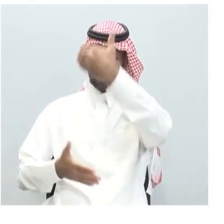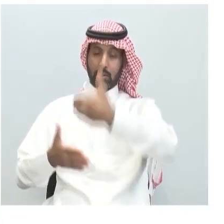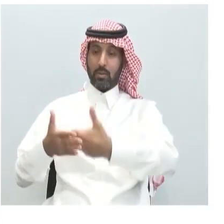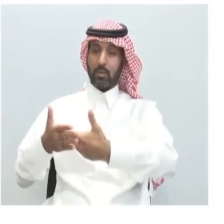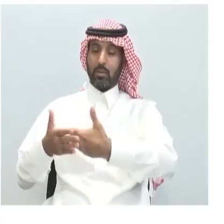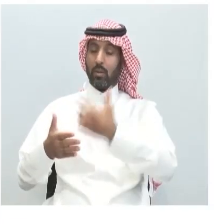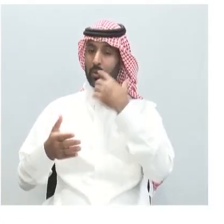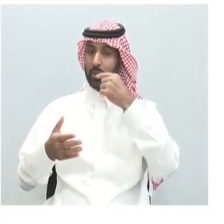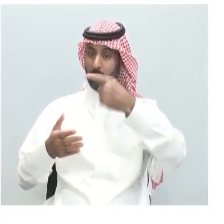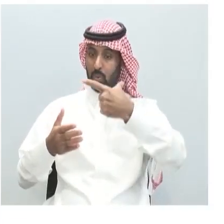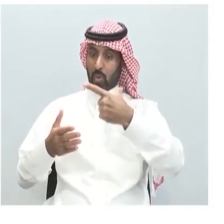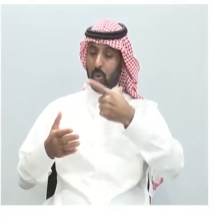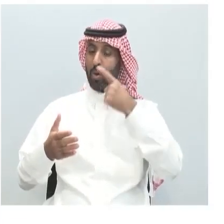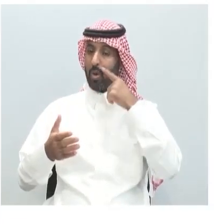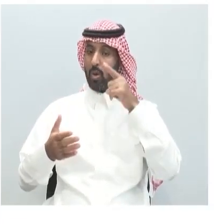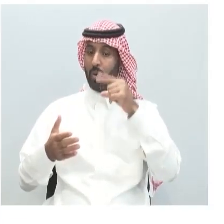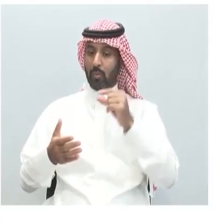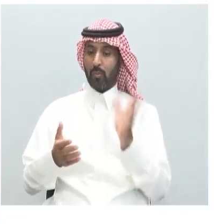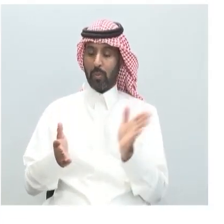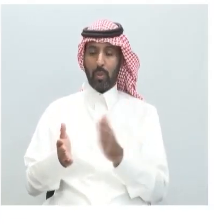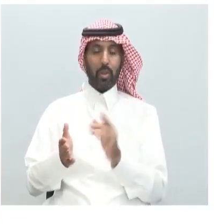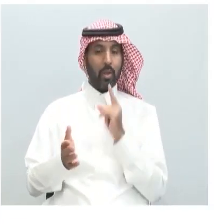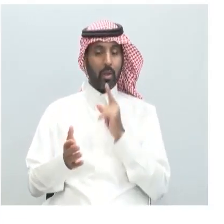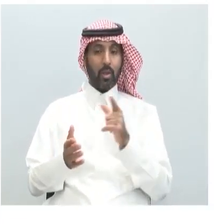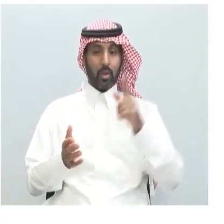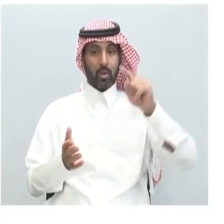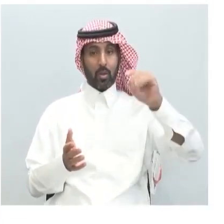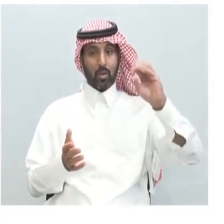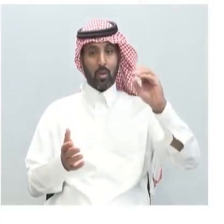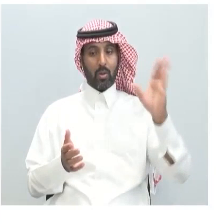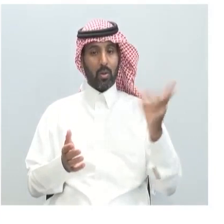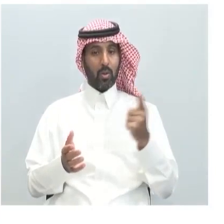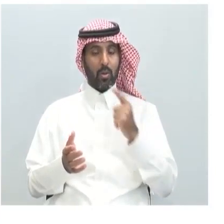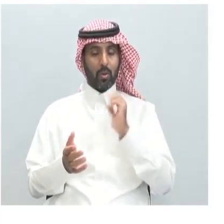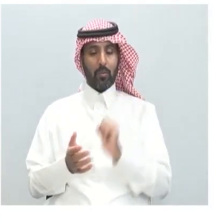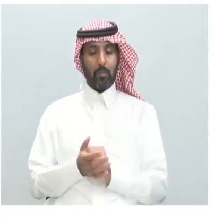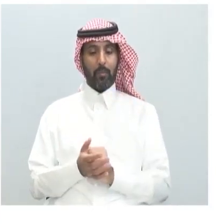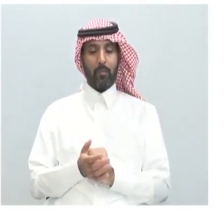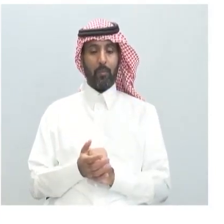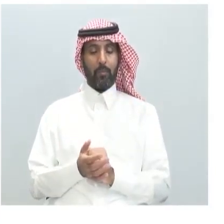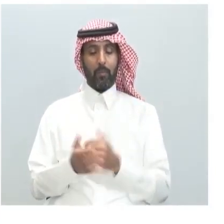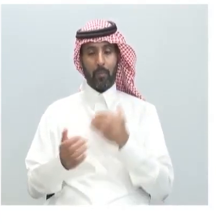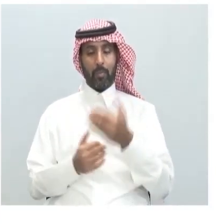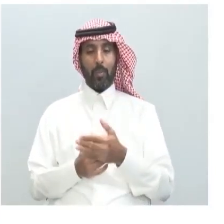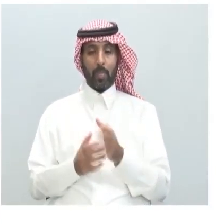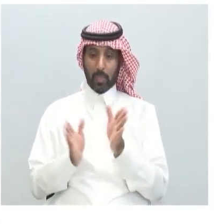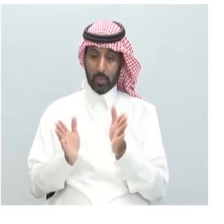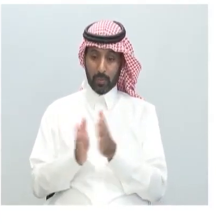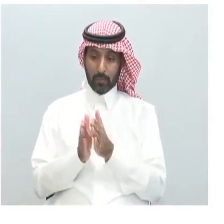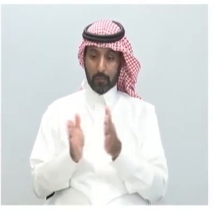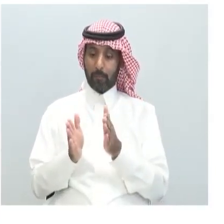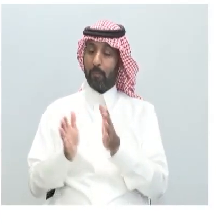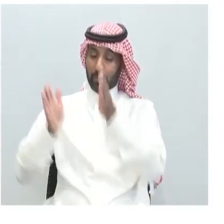Walls, thin and thick. So use two and enough. Let's check the correct answer